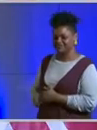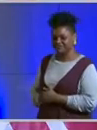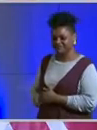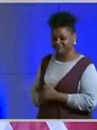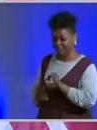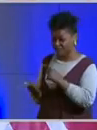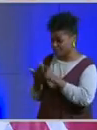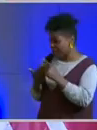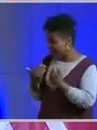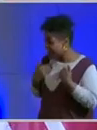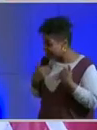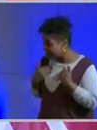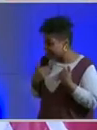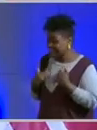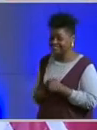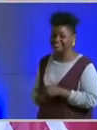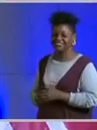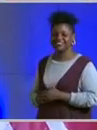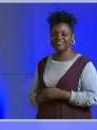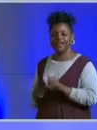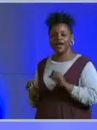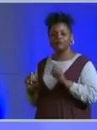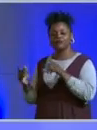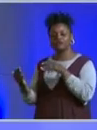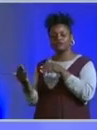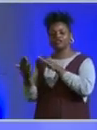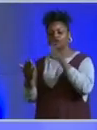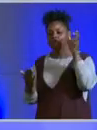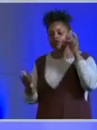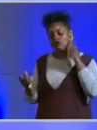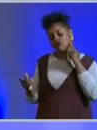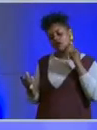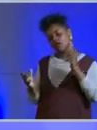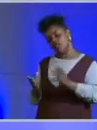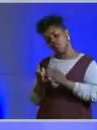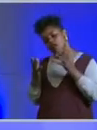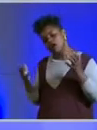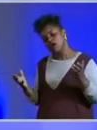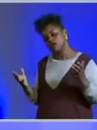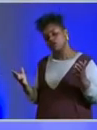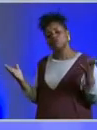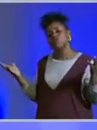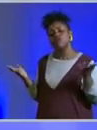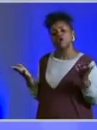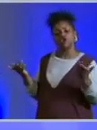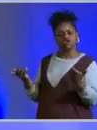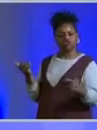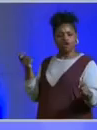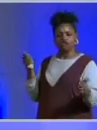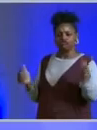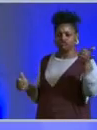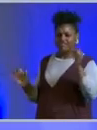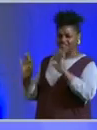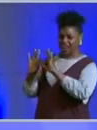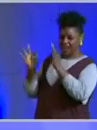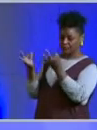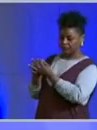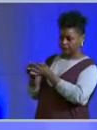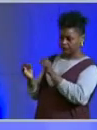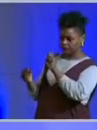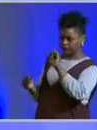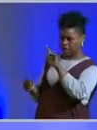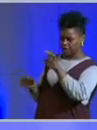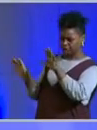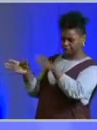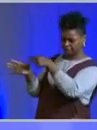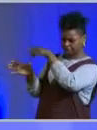We had an opportunity to address something that we hear a lot about in the District of Columbia, which is larger family sizes. We were able to break ground on the St.